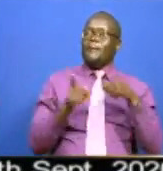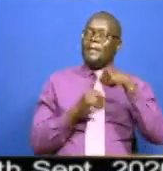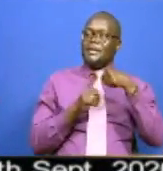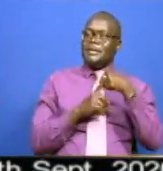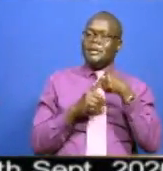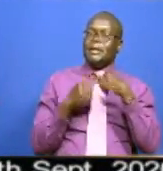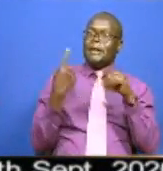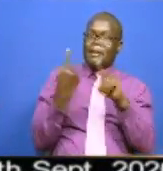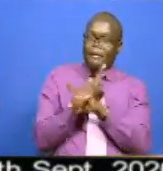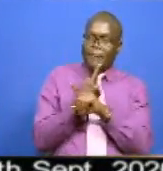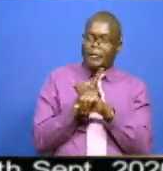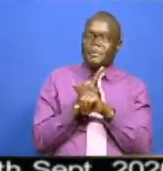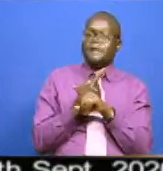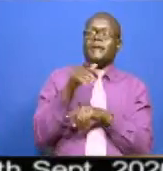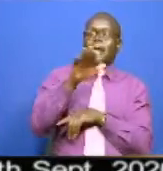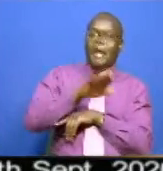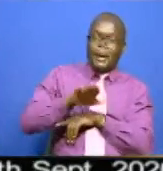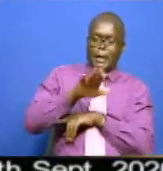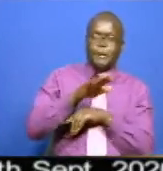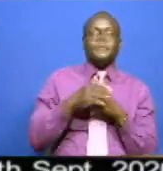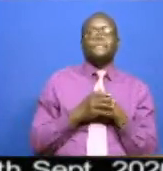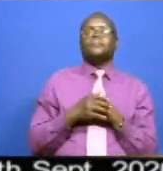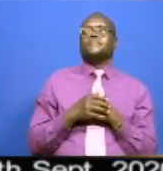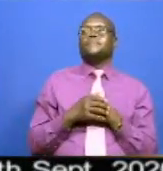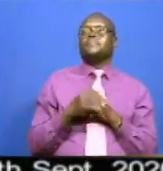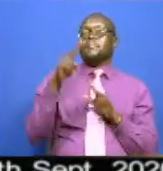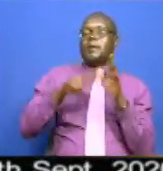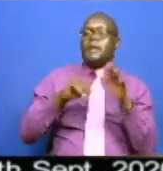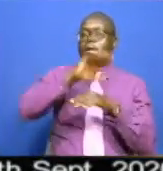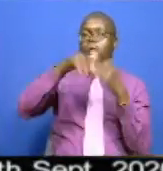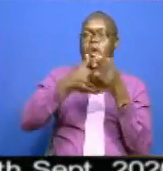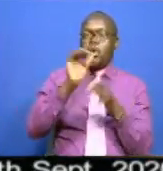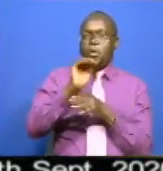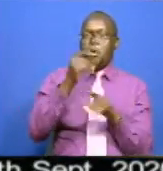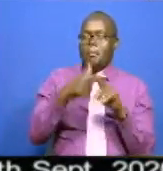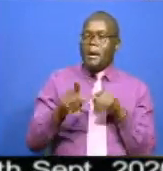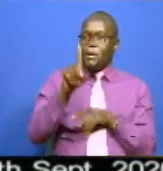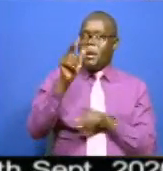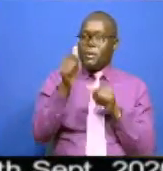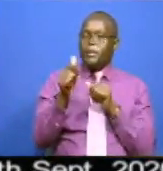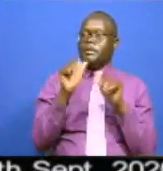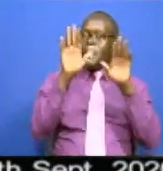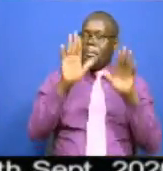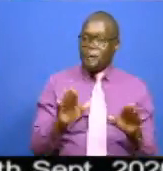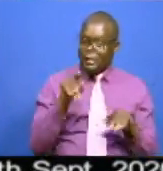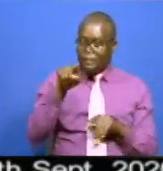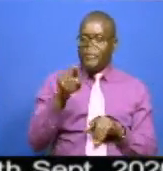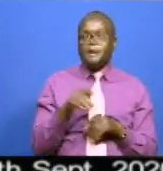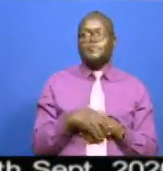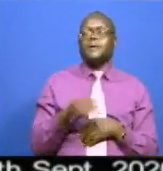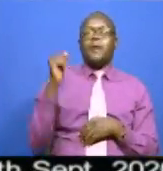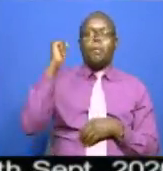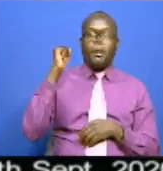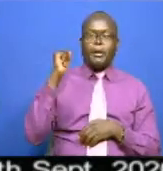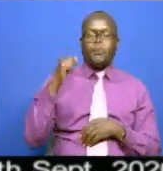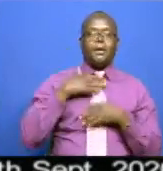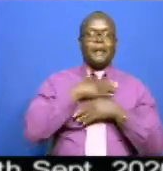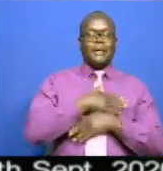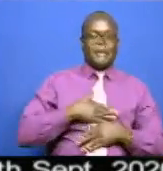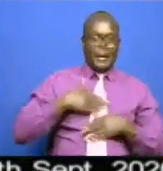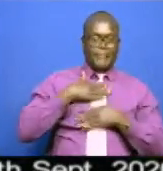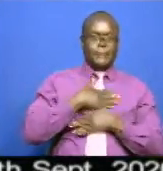different disciplines. I will not read all of them, but the one that is relevant to this nominee is political science.